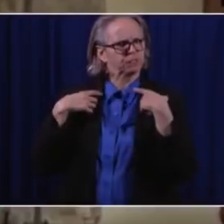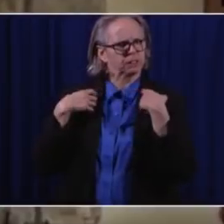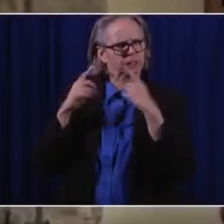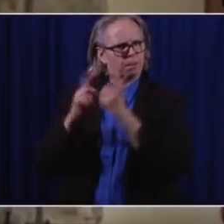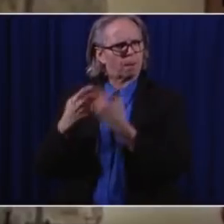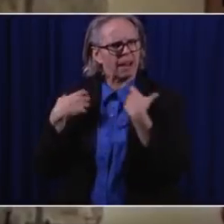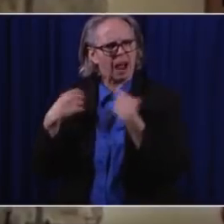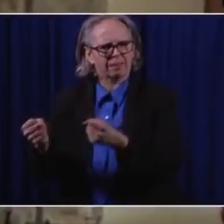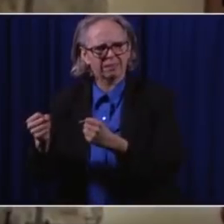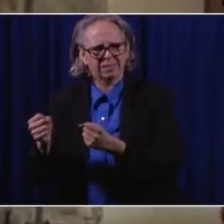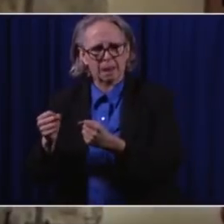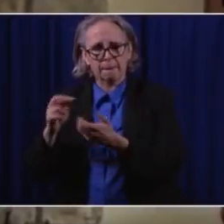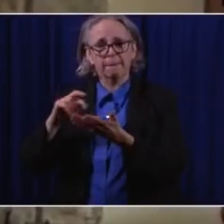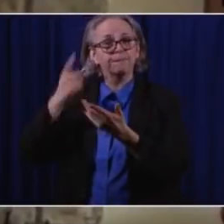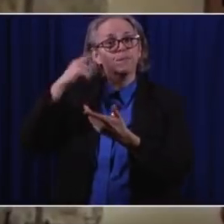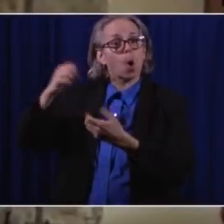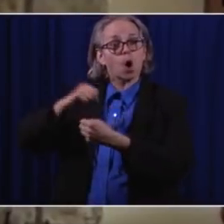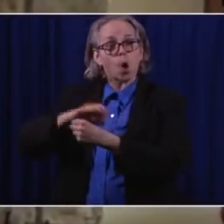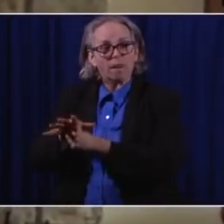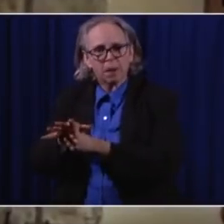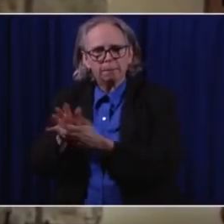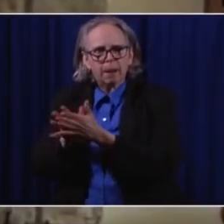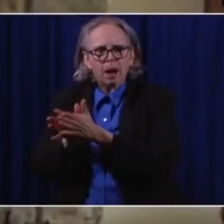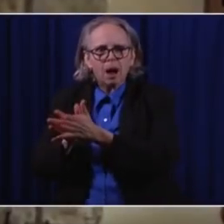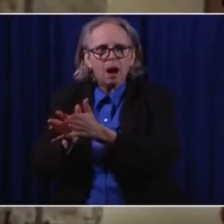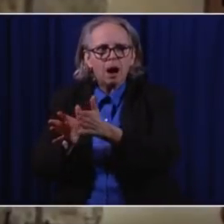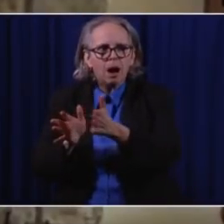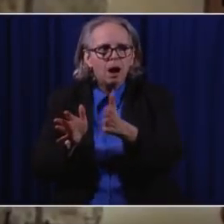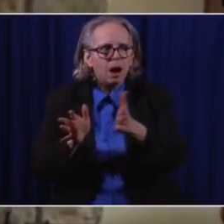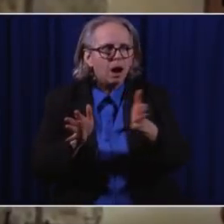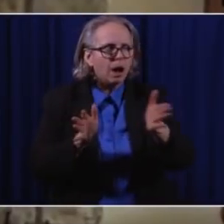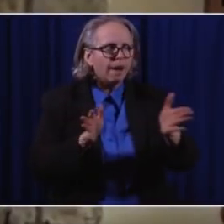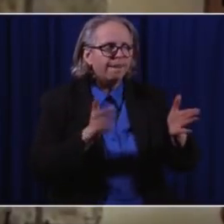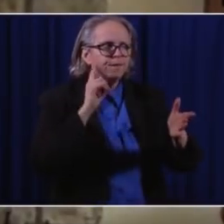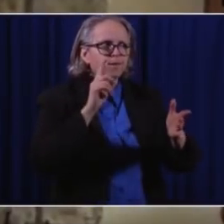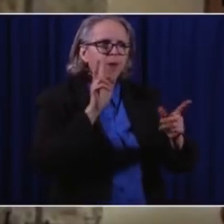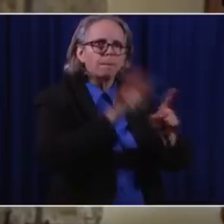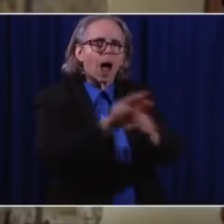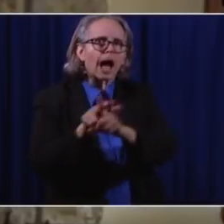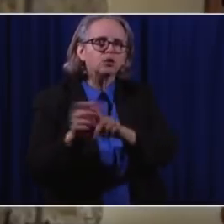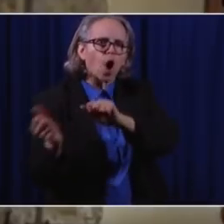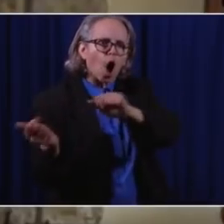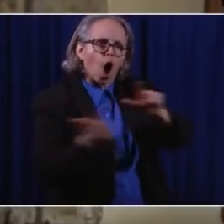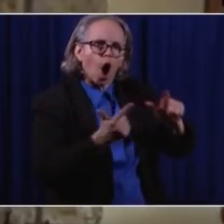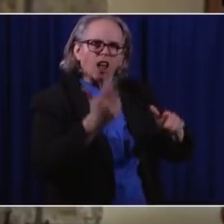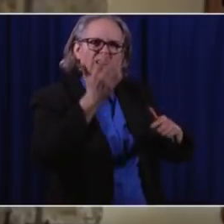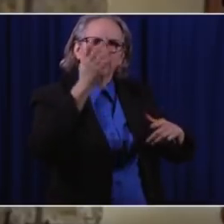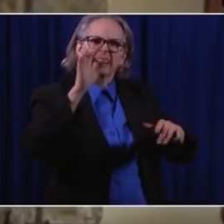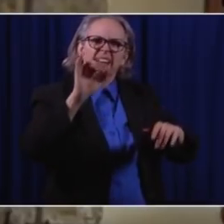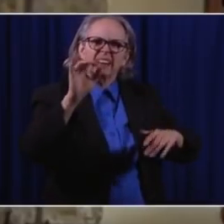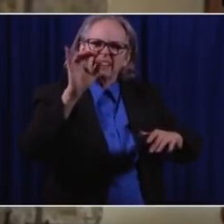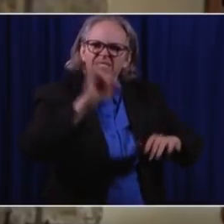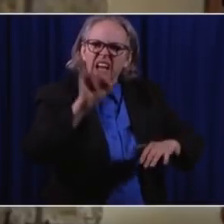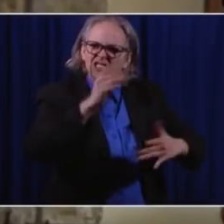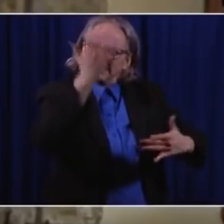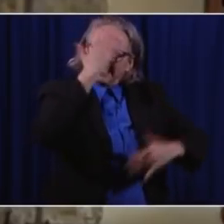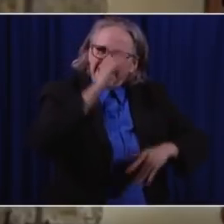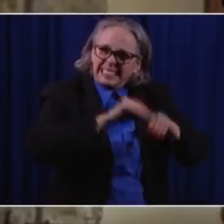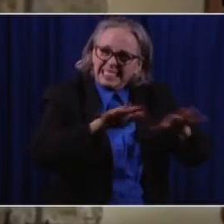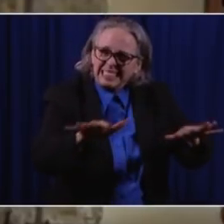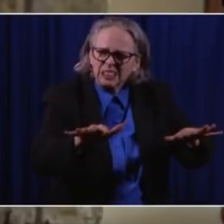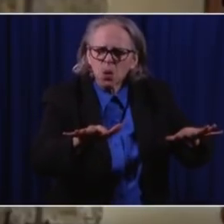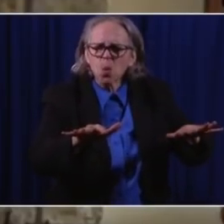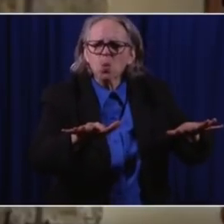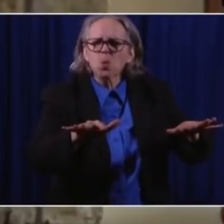ones in the future. That's very, very important, because when we legislate not just